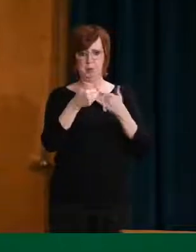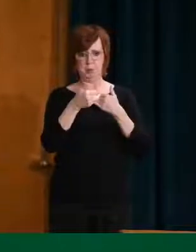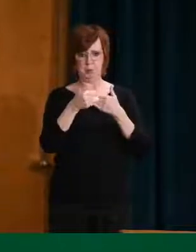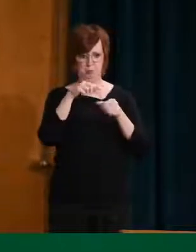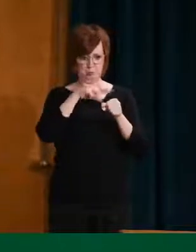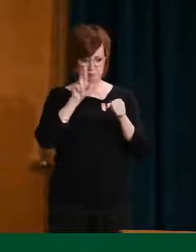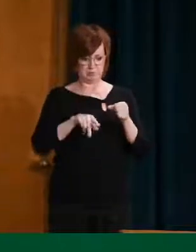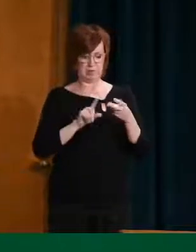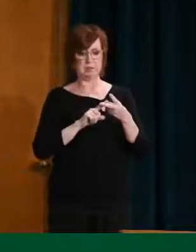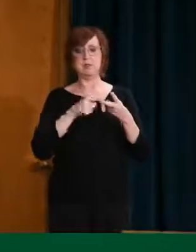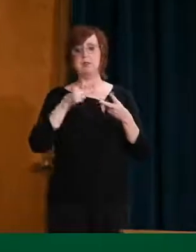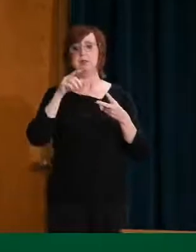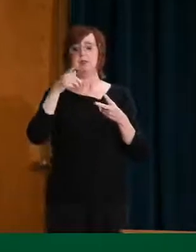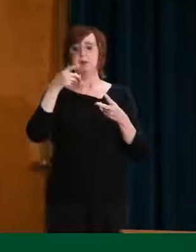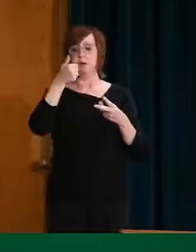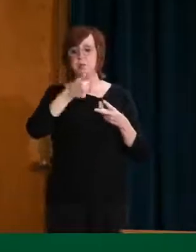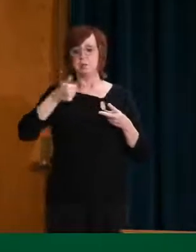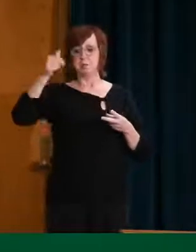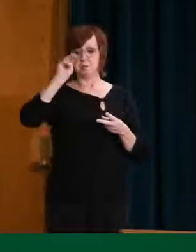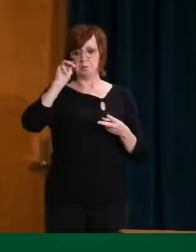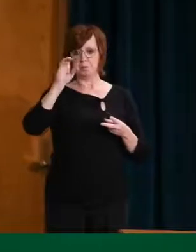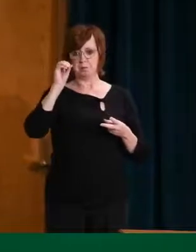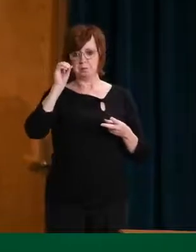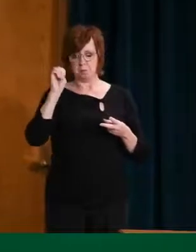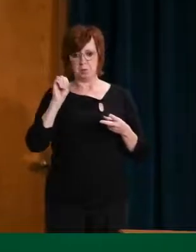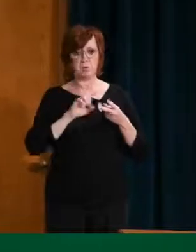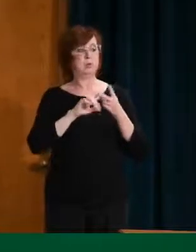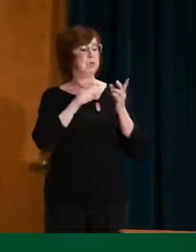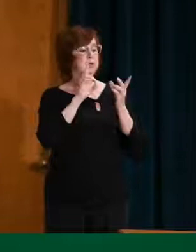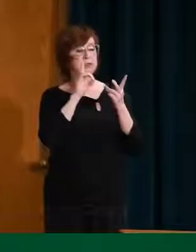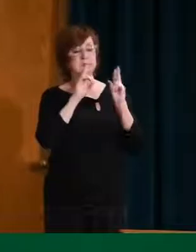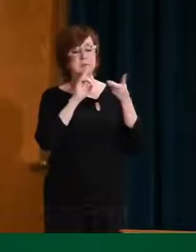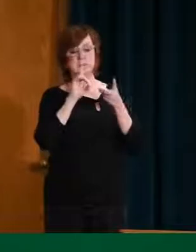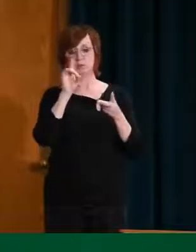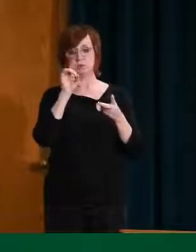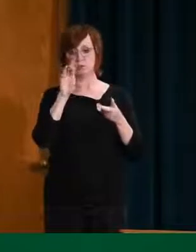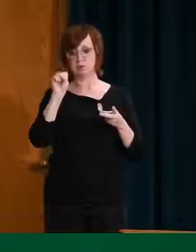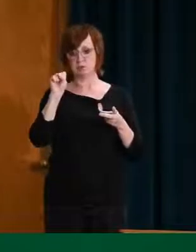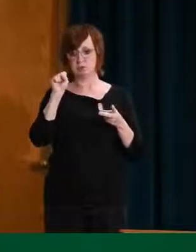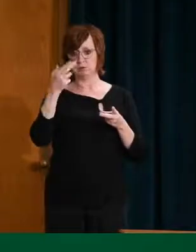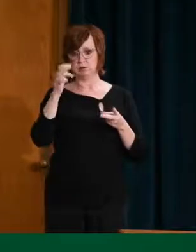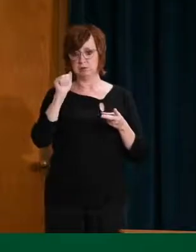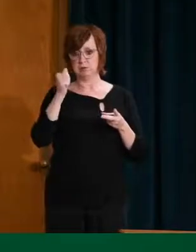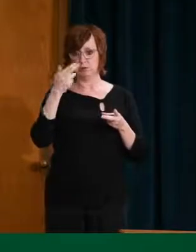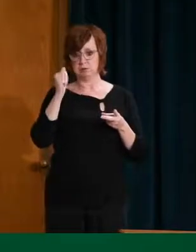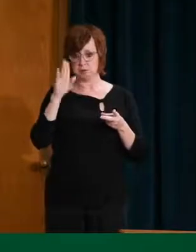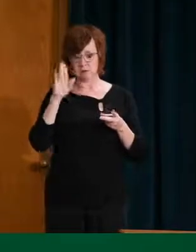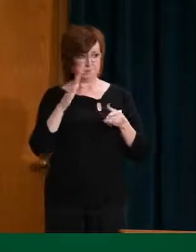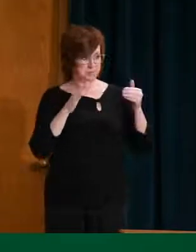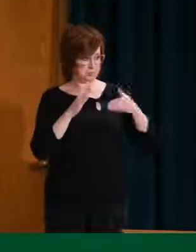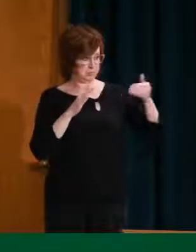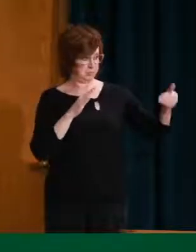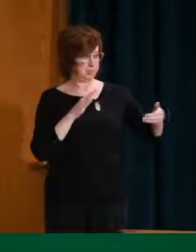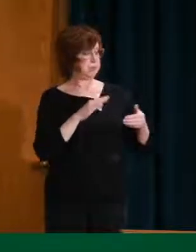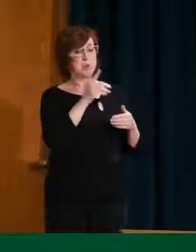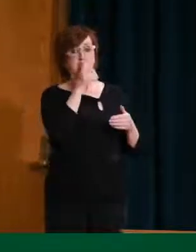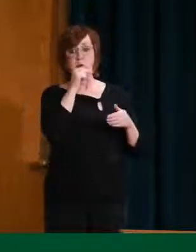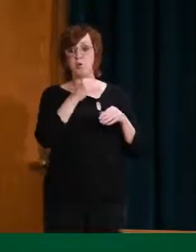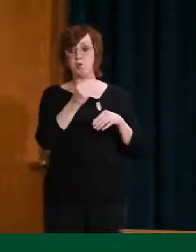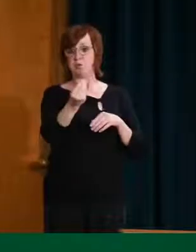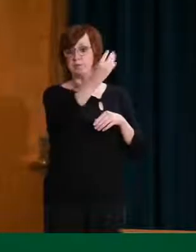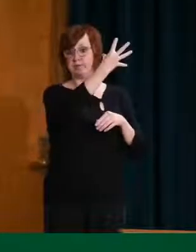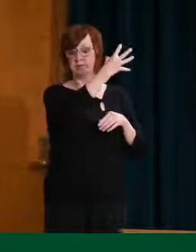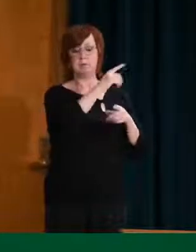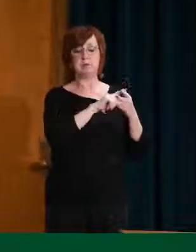along with Dr. Shahab. Joining us via video link in Saskatoon is Dr. Susan Shaw from the Saskatchewan